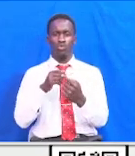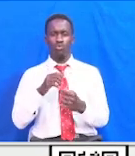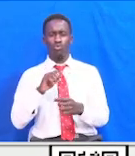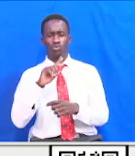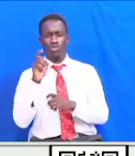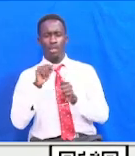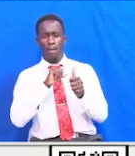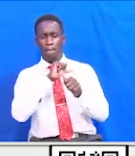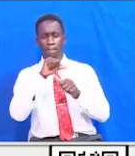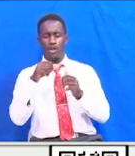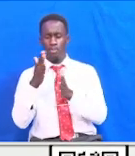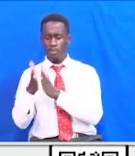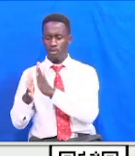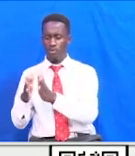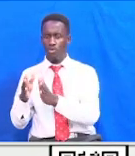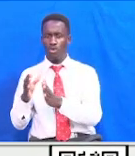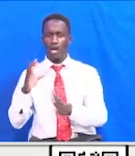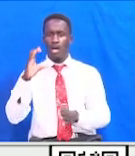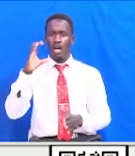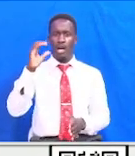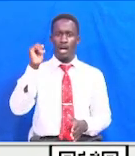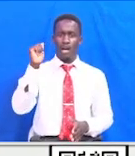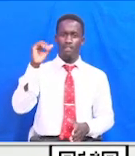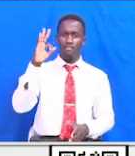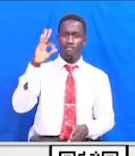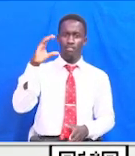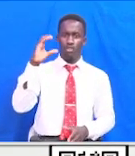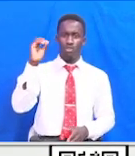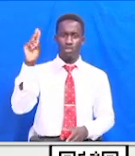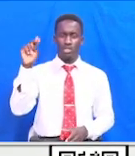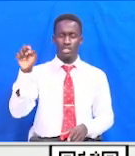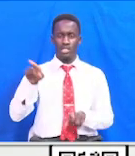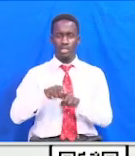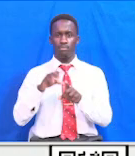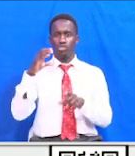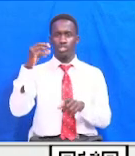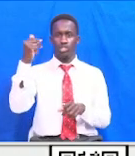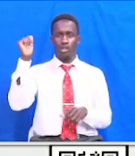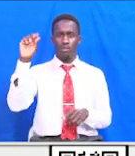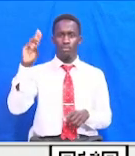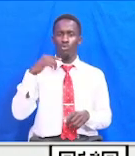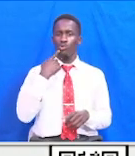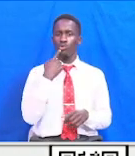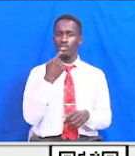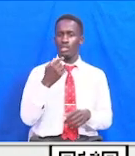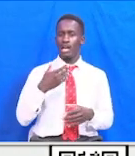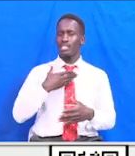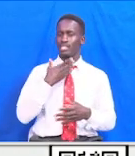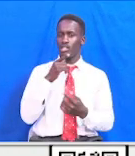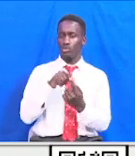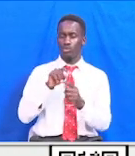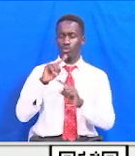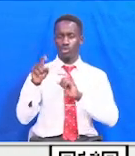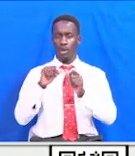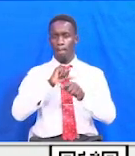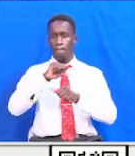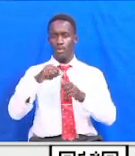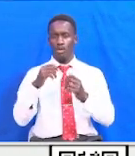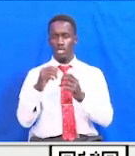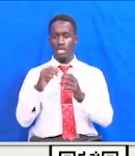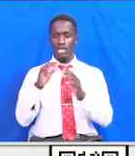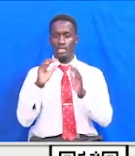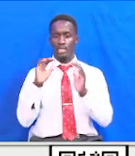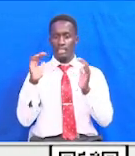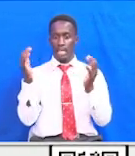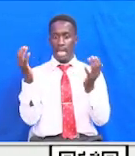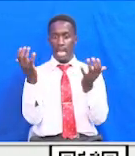CHAN 2025 and AFCON 2027. Murkomen responded to queries on stadium maintenance, stating that